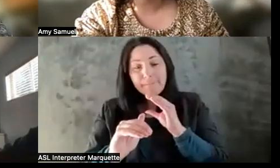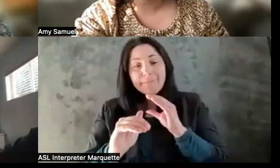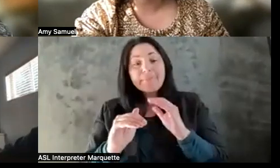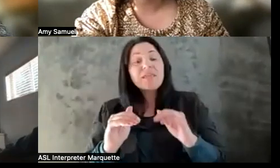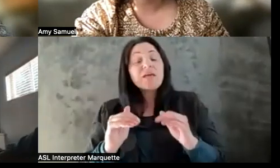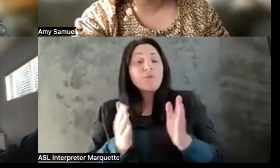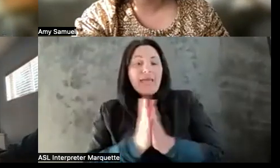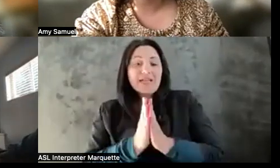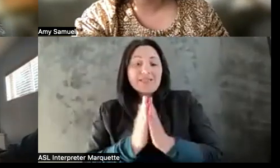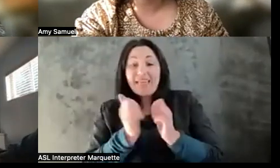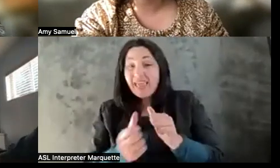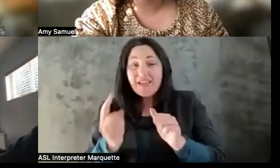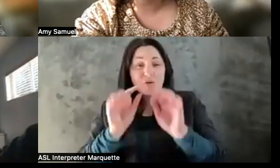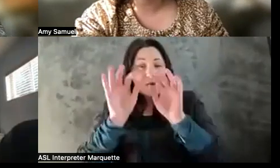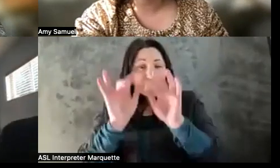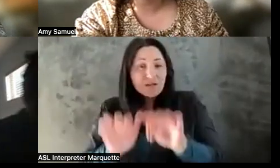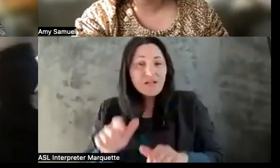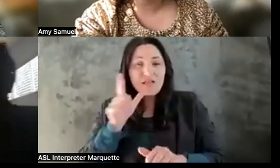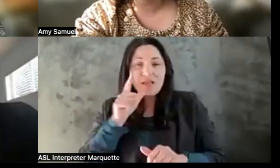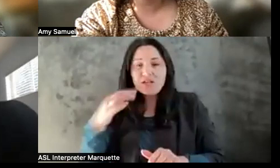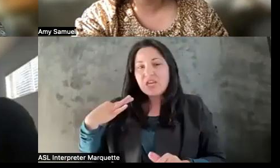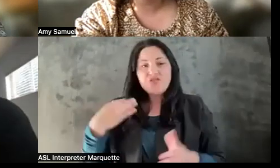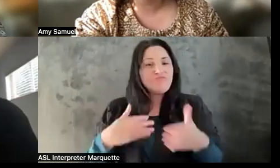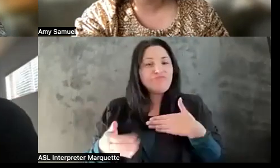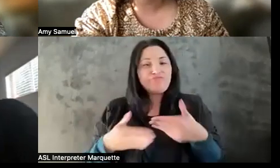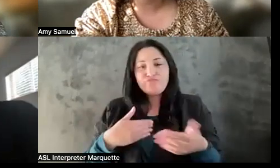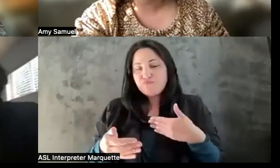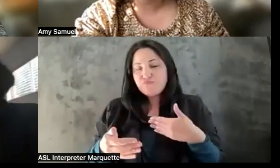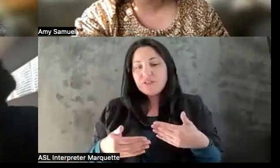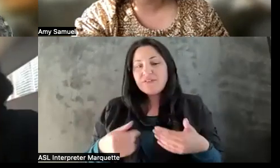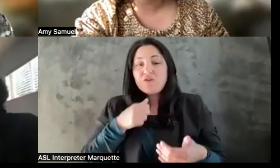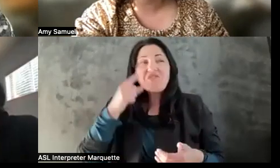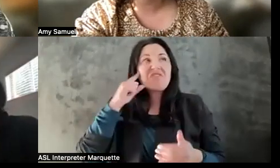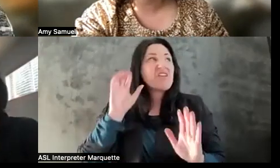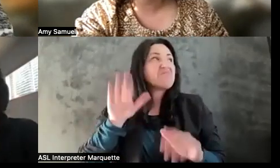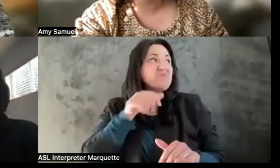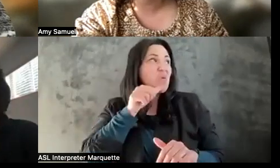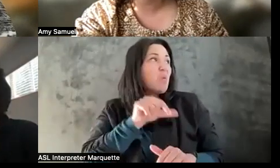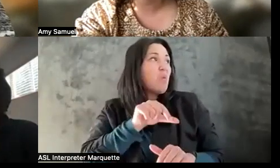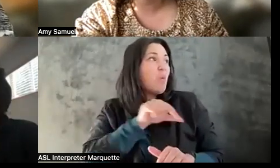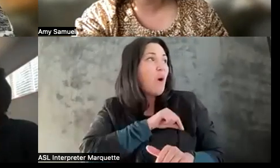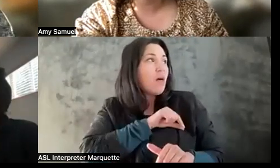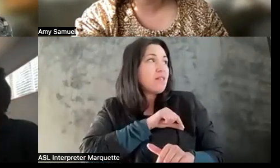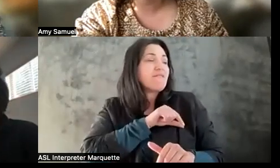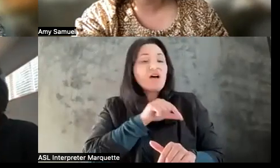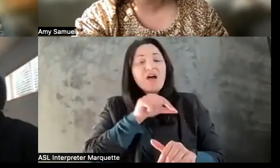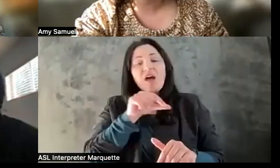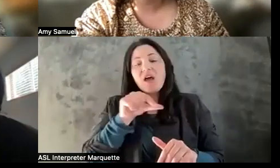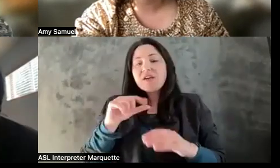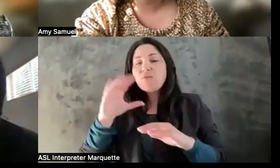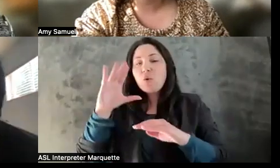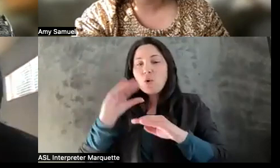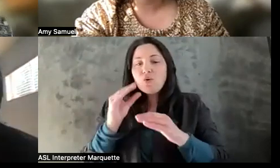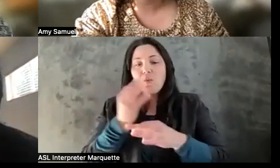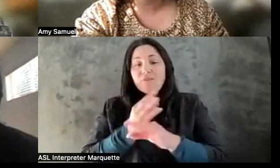that everybody fills out the lunch application, even if you don't think you qualify for free reduced lunches,